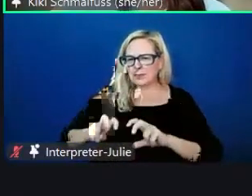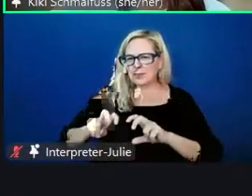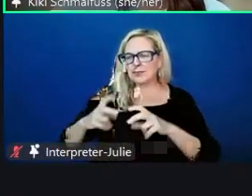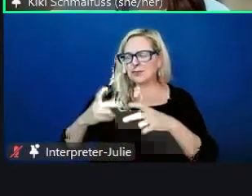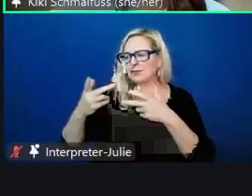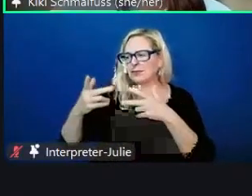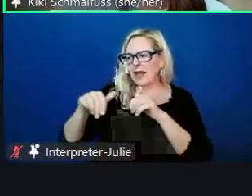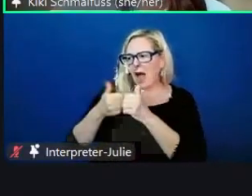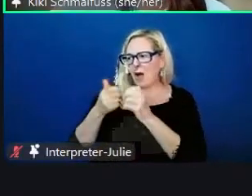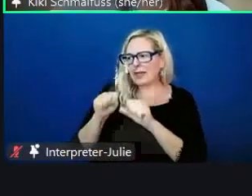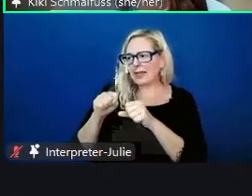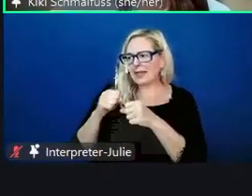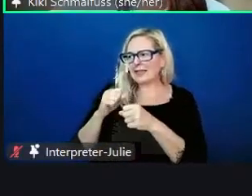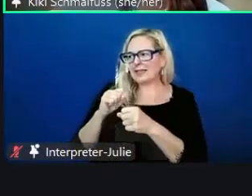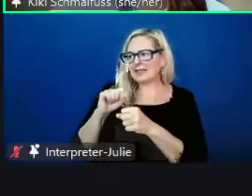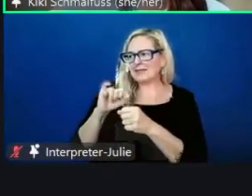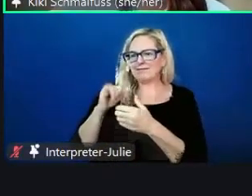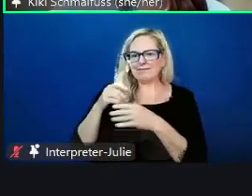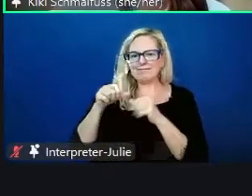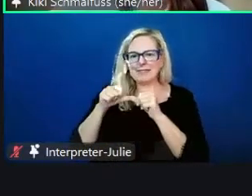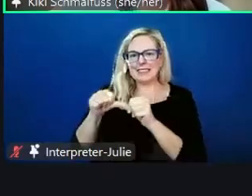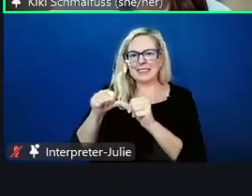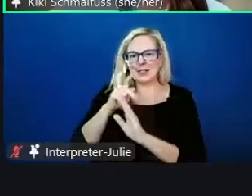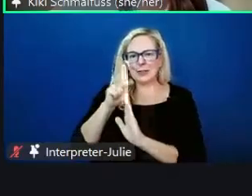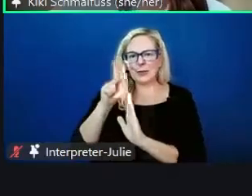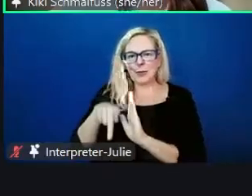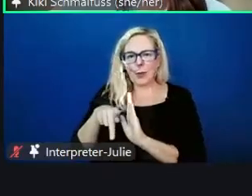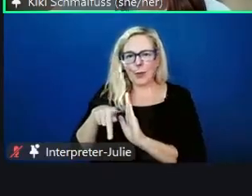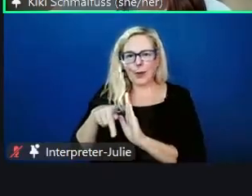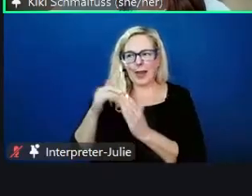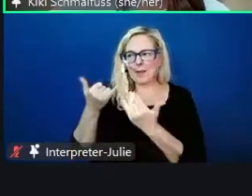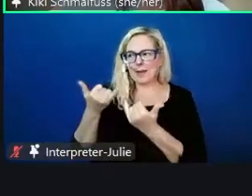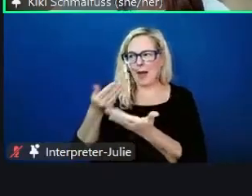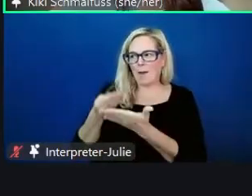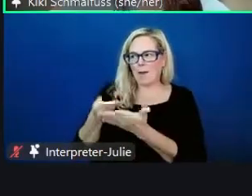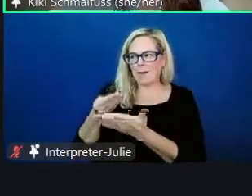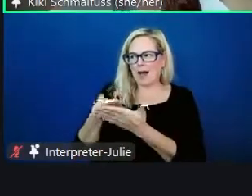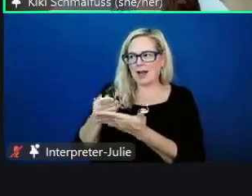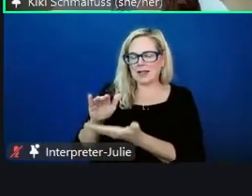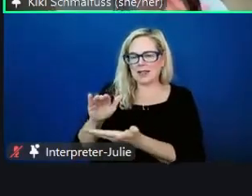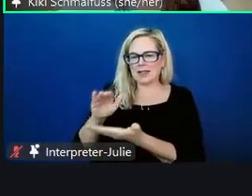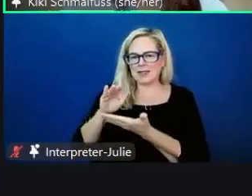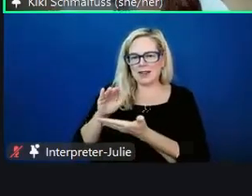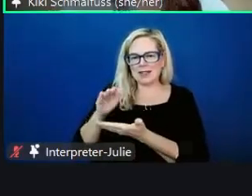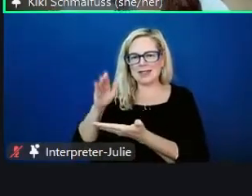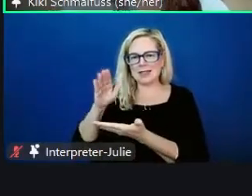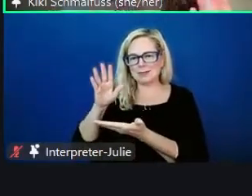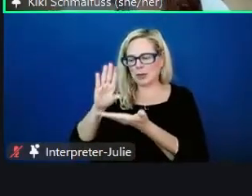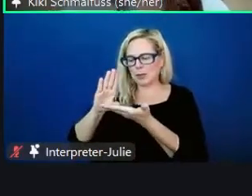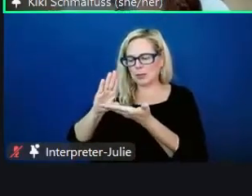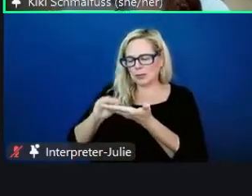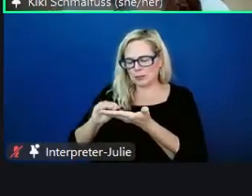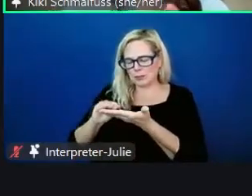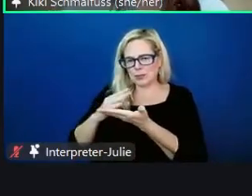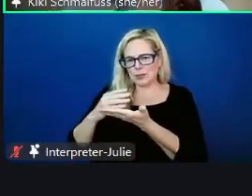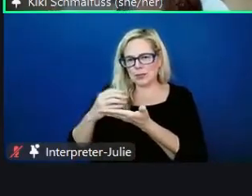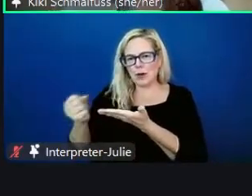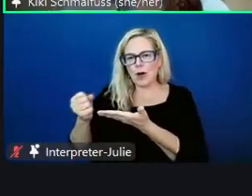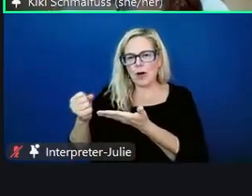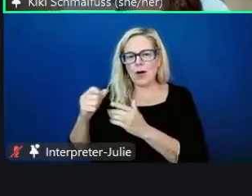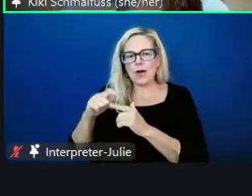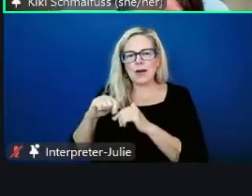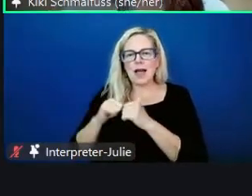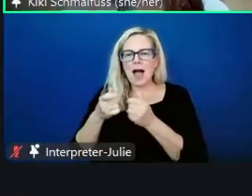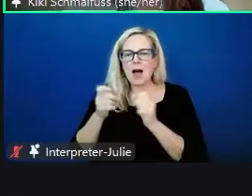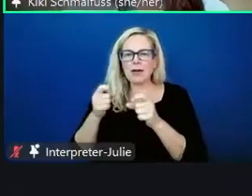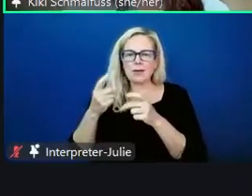resources available since our pilot program has ended. Specifically for us, thinking about financial barriers to dyad meetups, especially